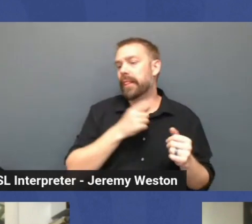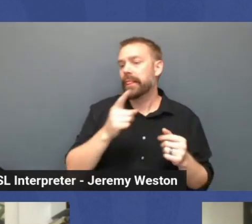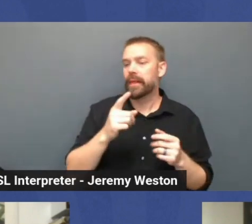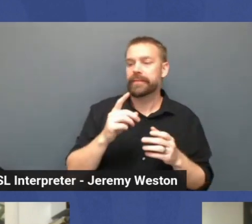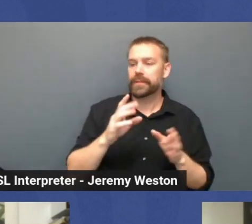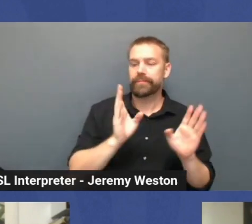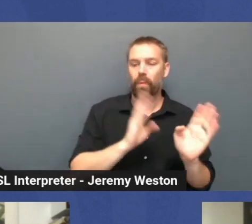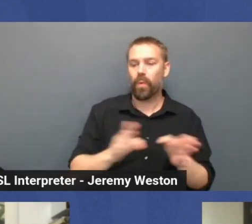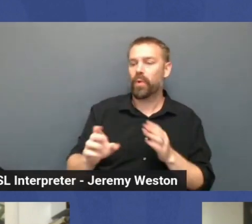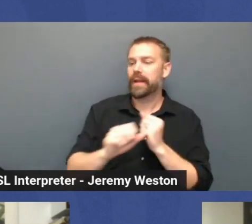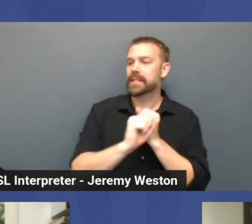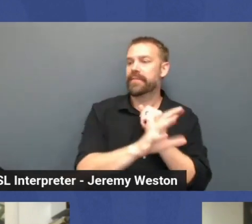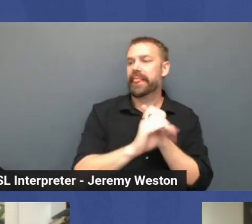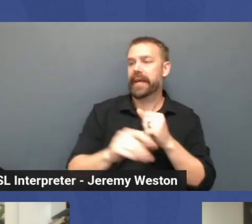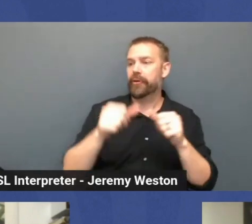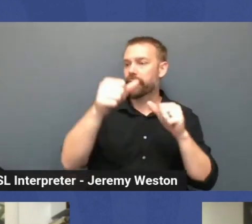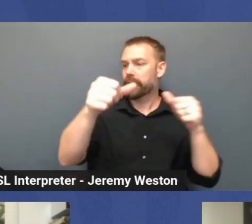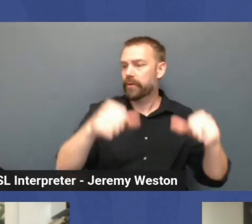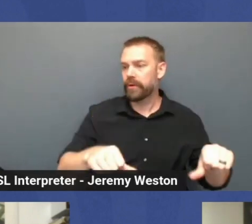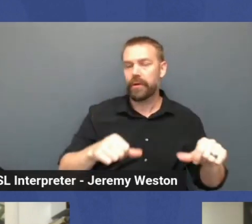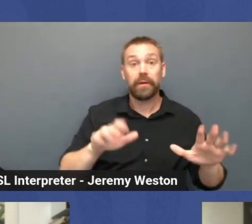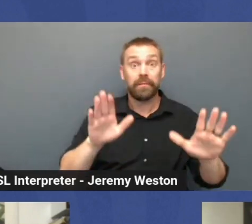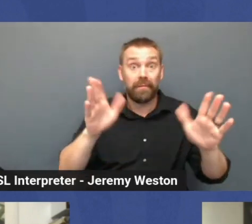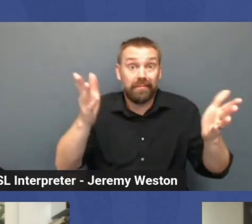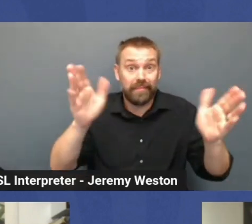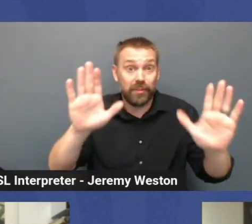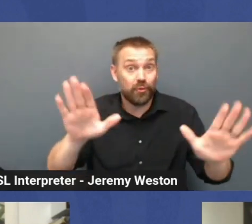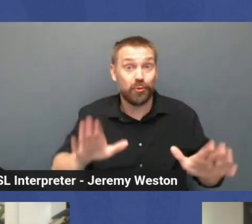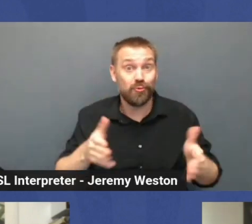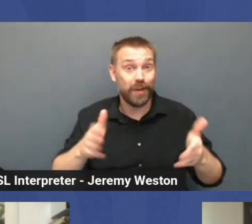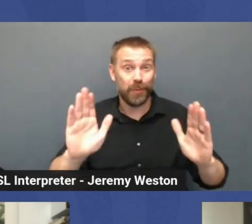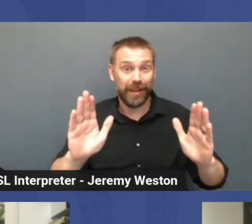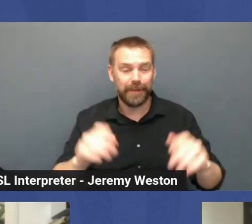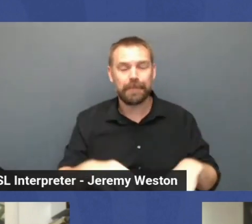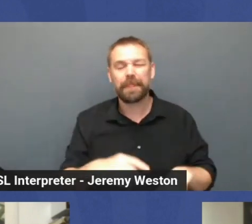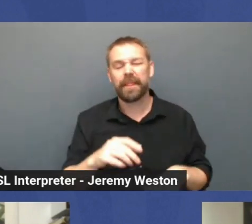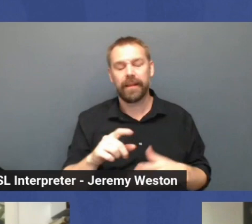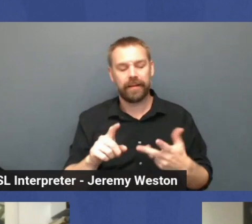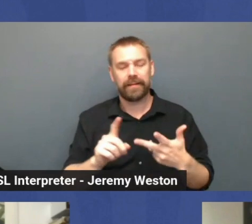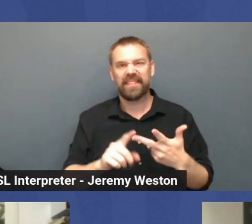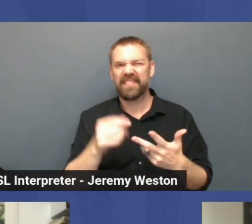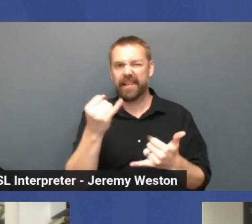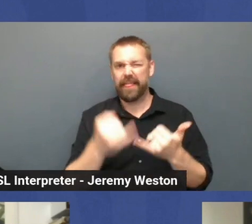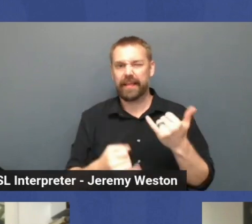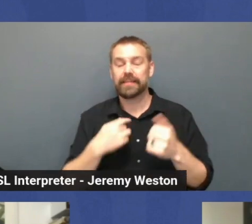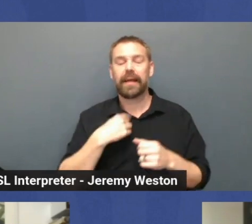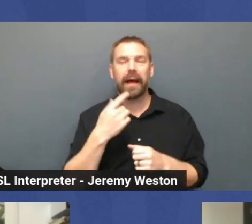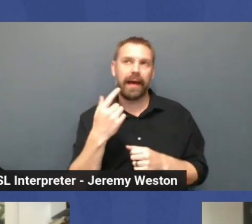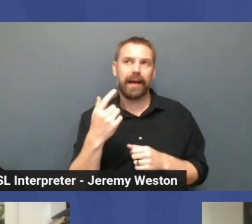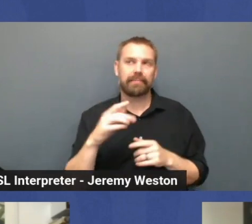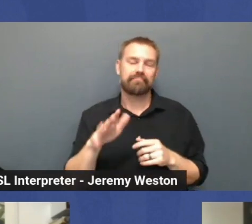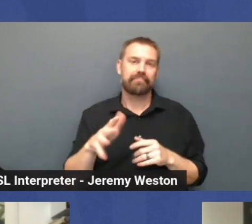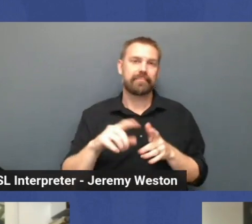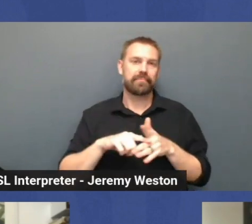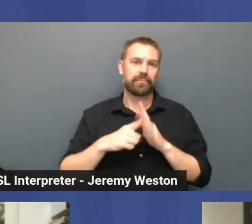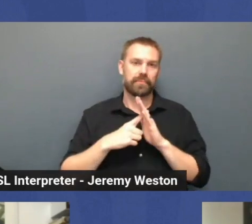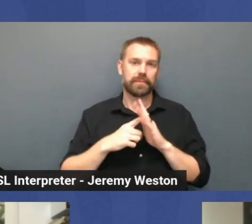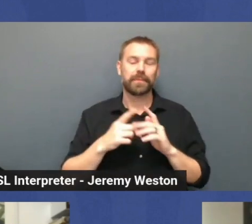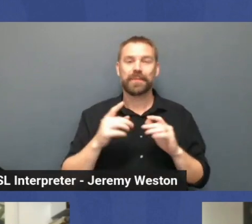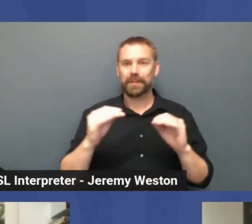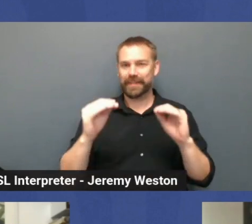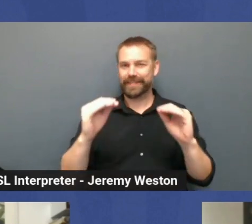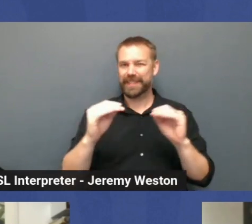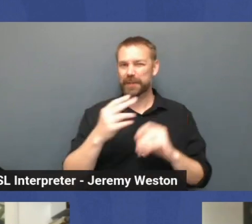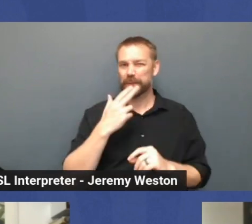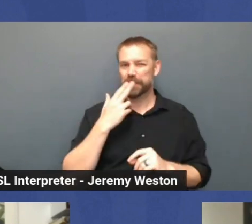That's a way for you to help against the fight. And the last thing, this is something small that I started implementing. I'm going to teach y'all a cute little